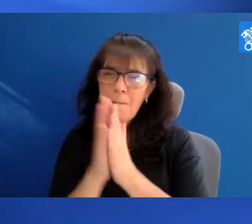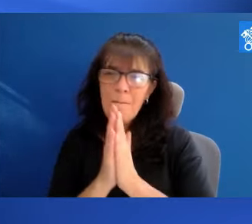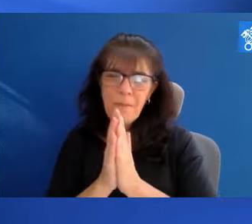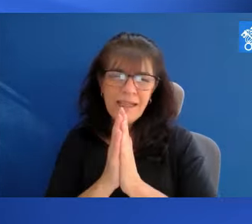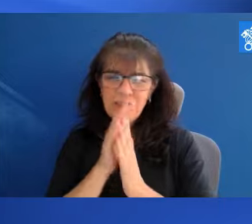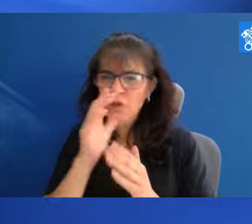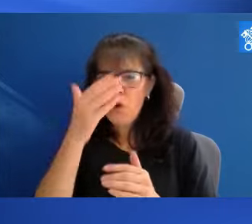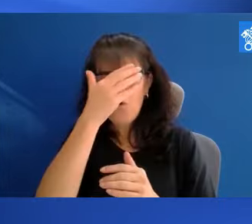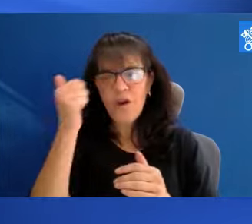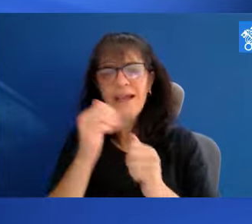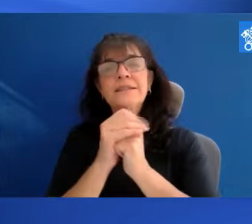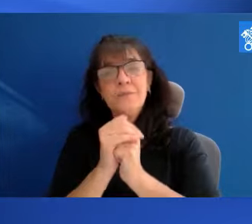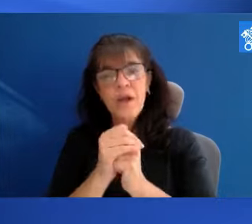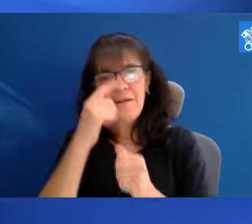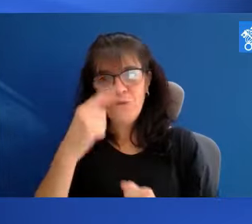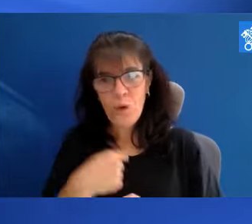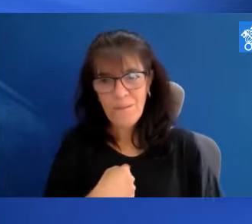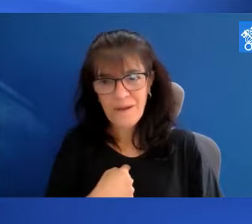for me.